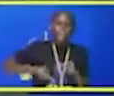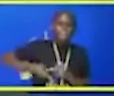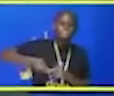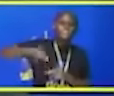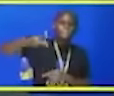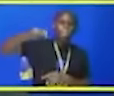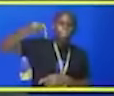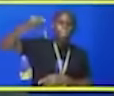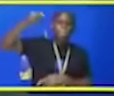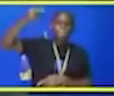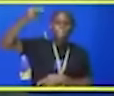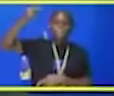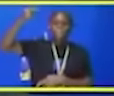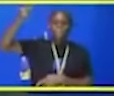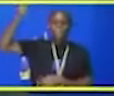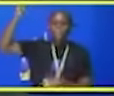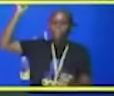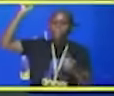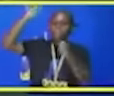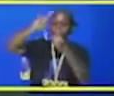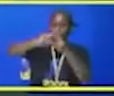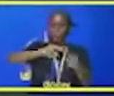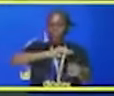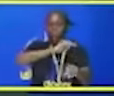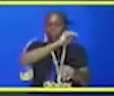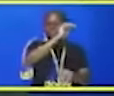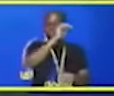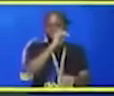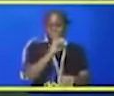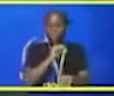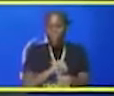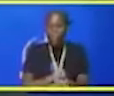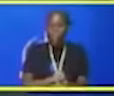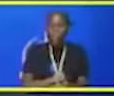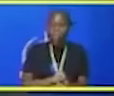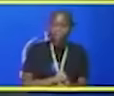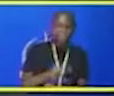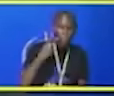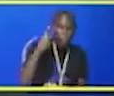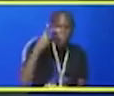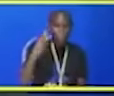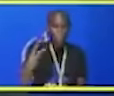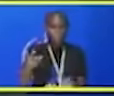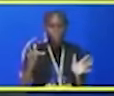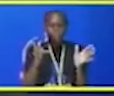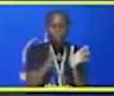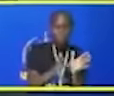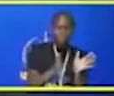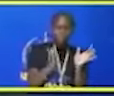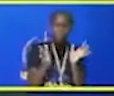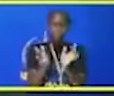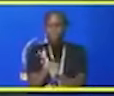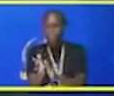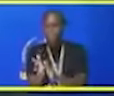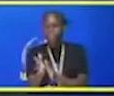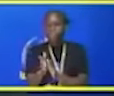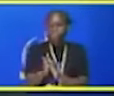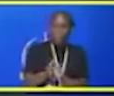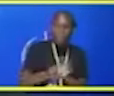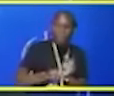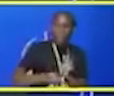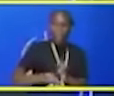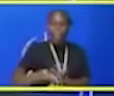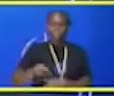exalted till the nations see Jesus lifted